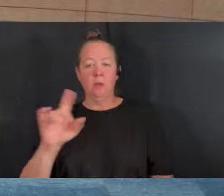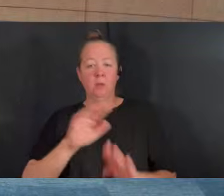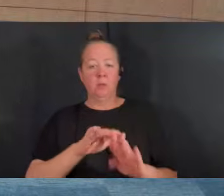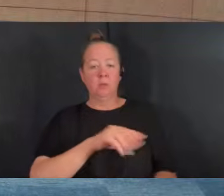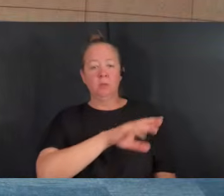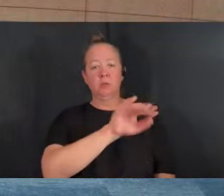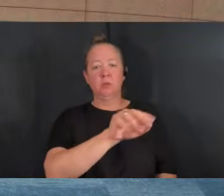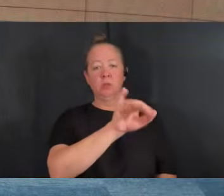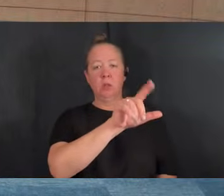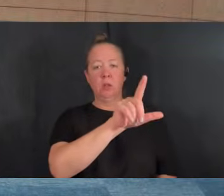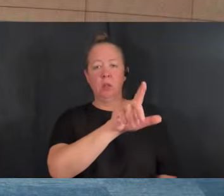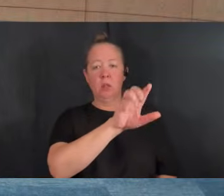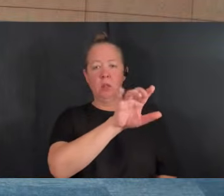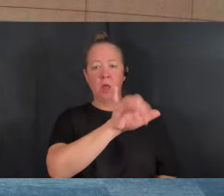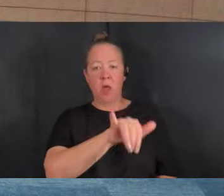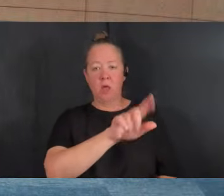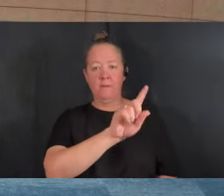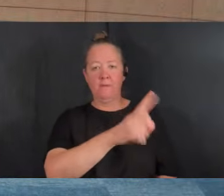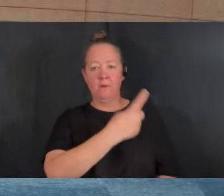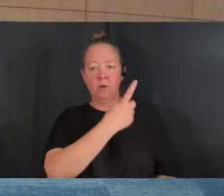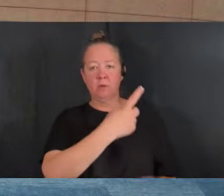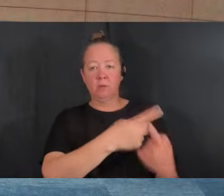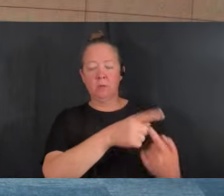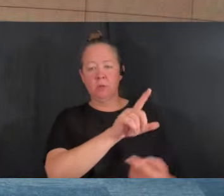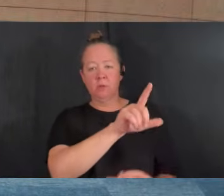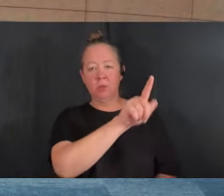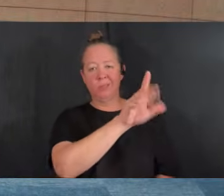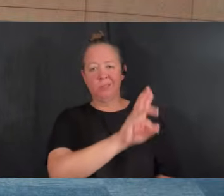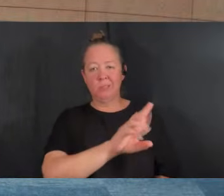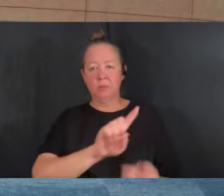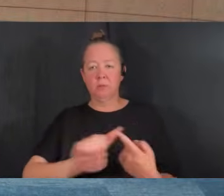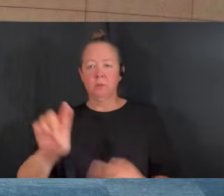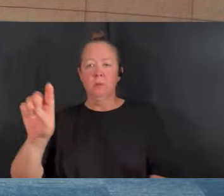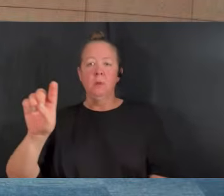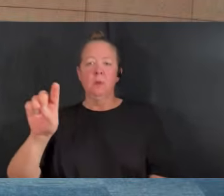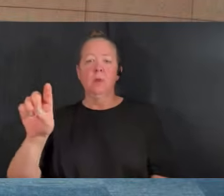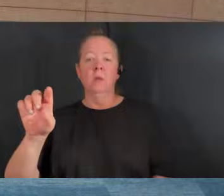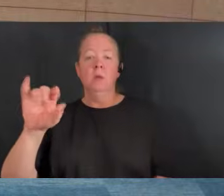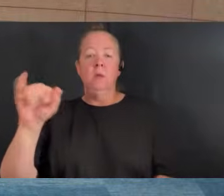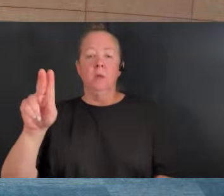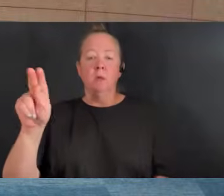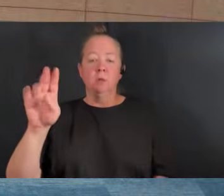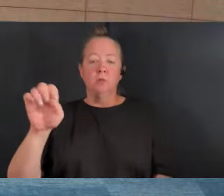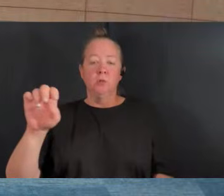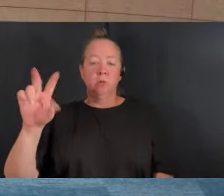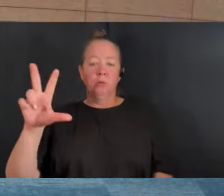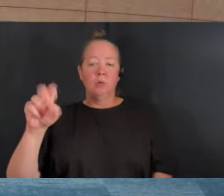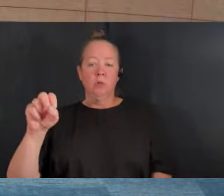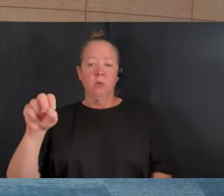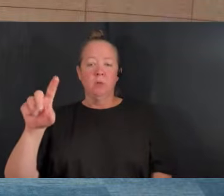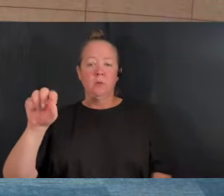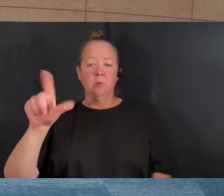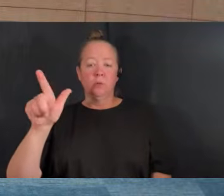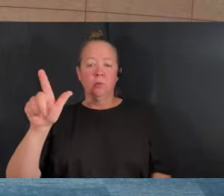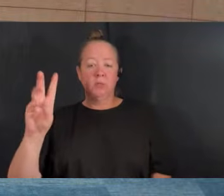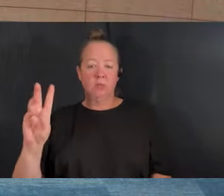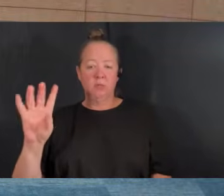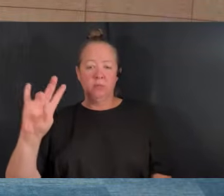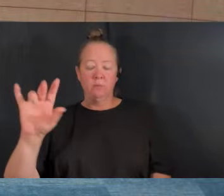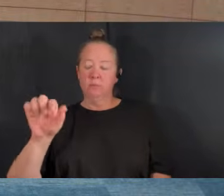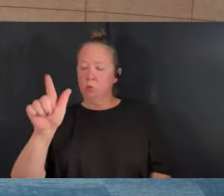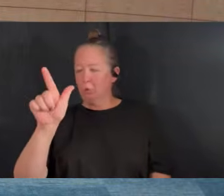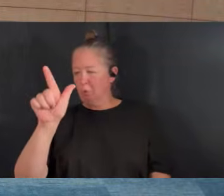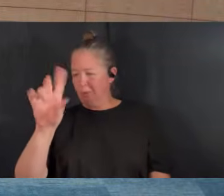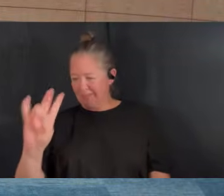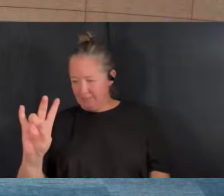June 30, 2027. Whereas Article 7, Section C23A2 of the Charter of the Town of Cheverly